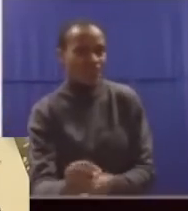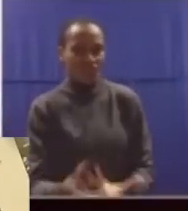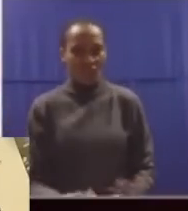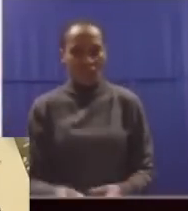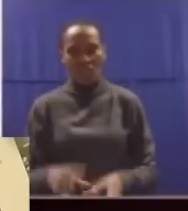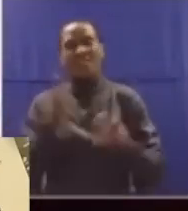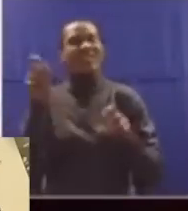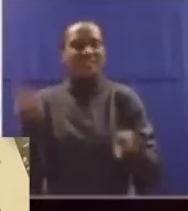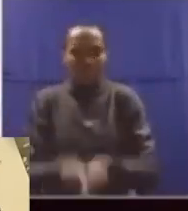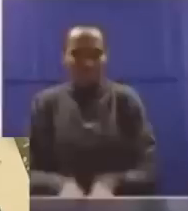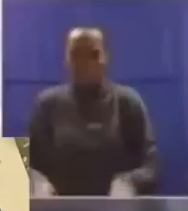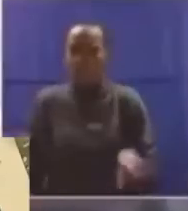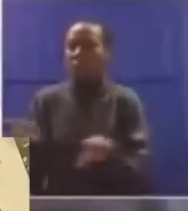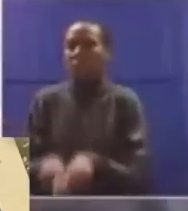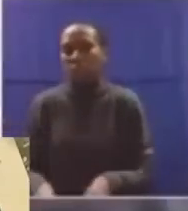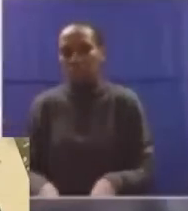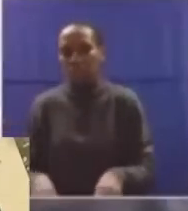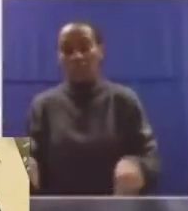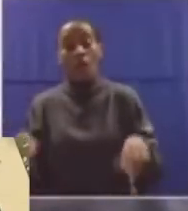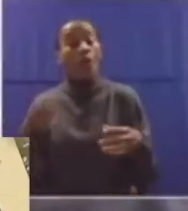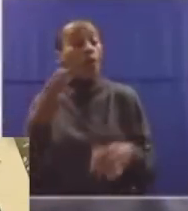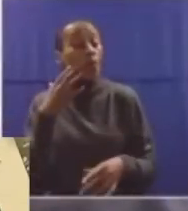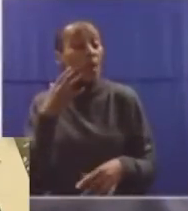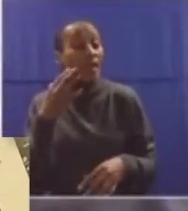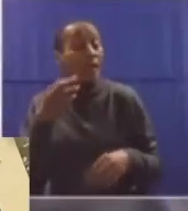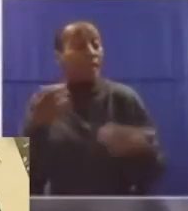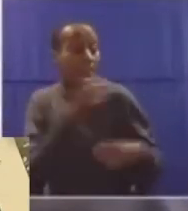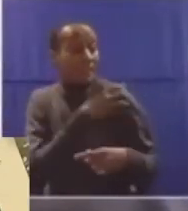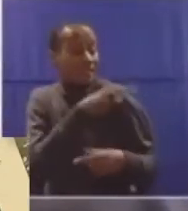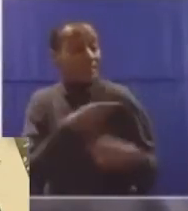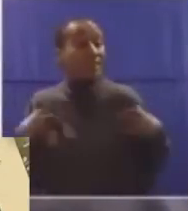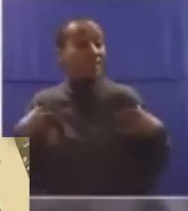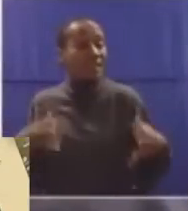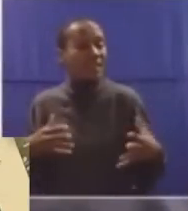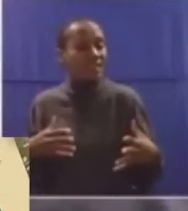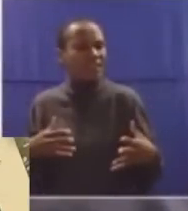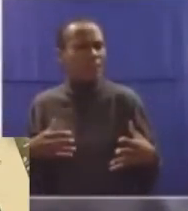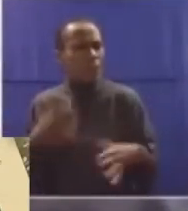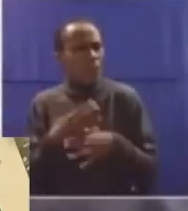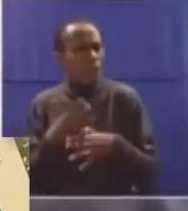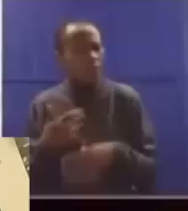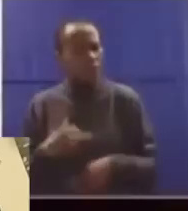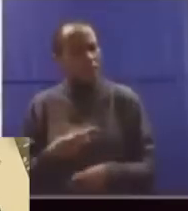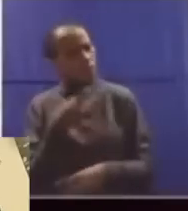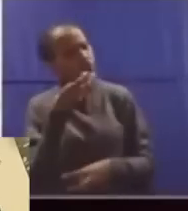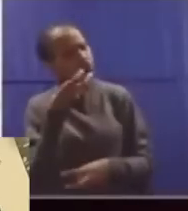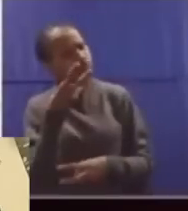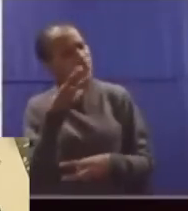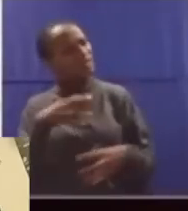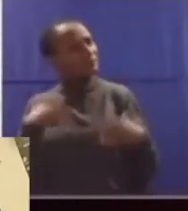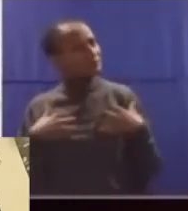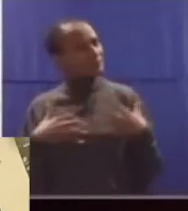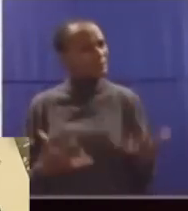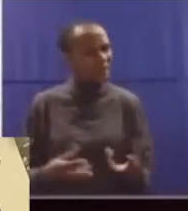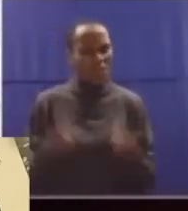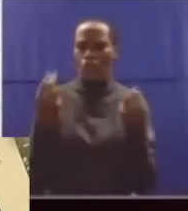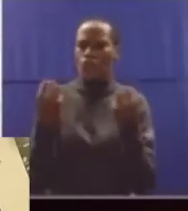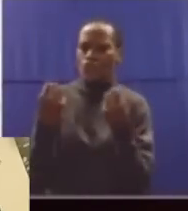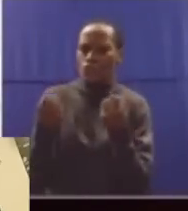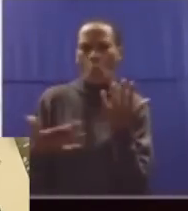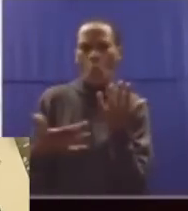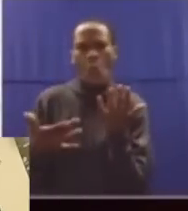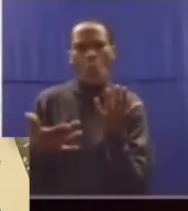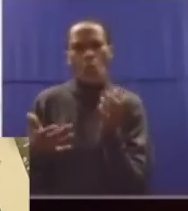new. During Minister Mucheka's first term, I was impressed by some of her reforms, a new curriculum, new